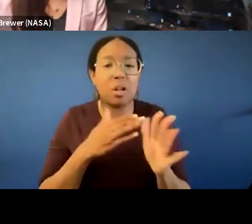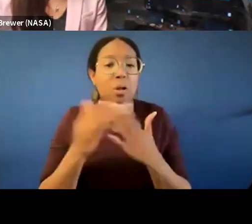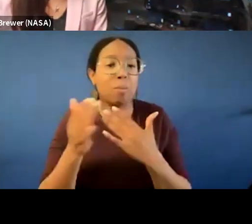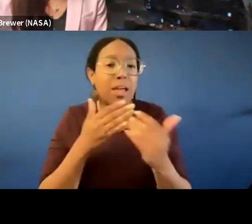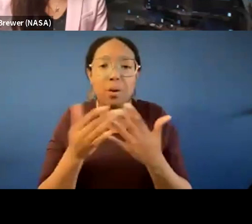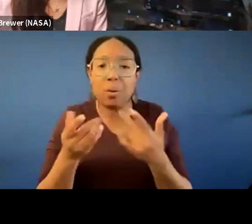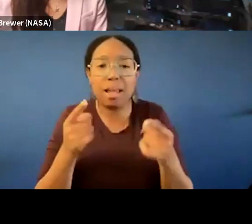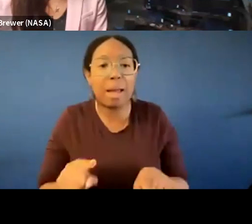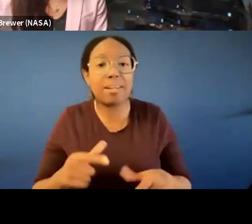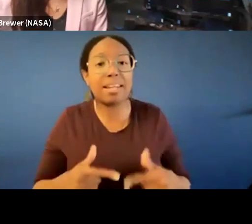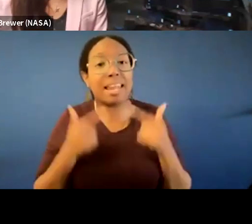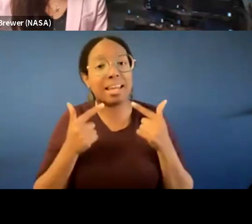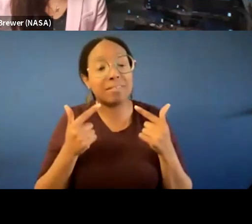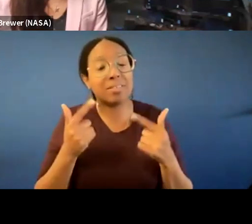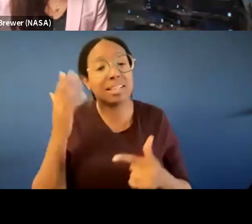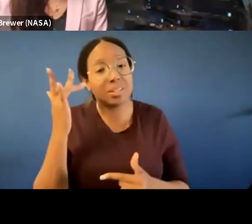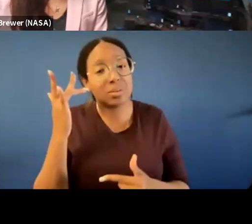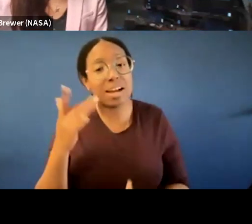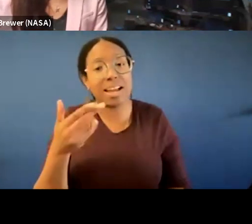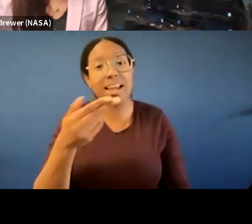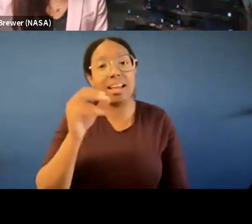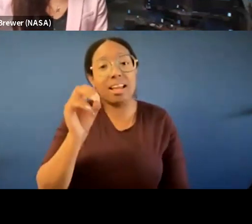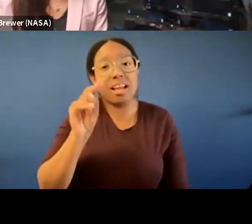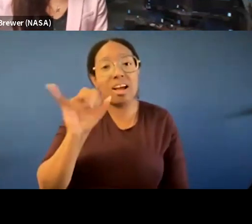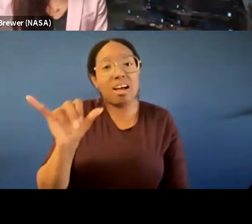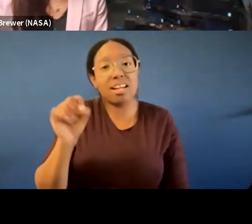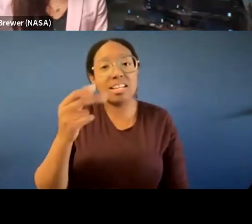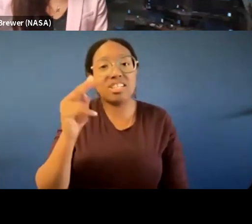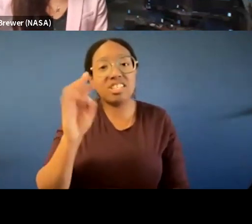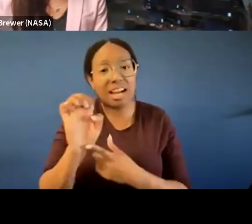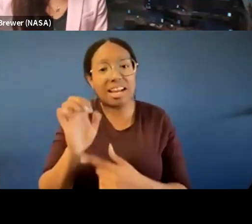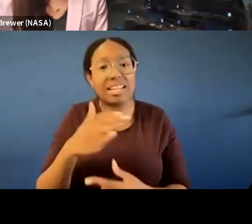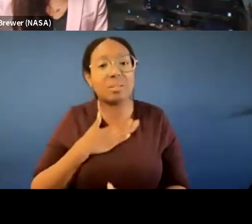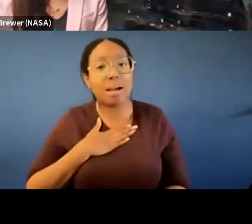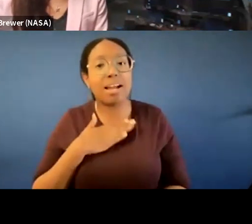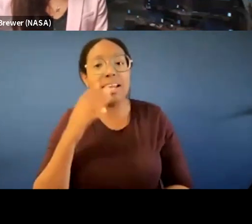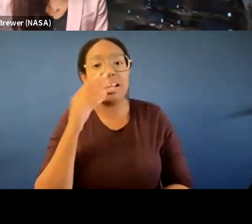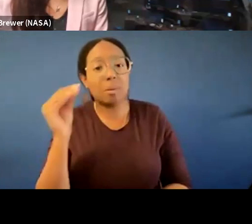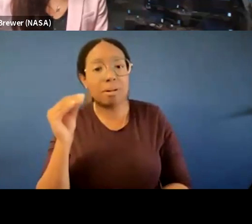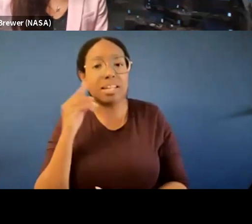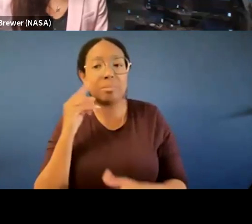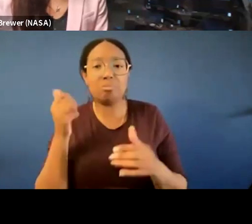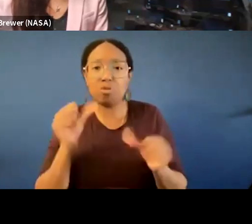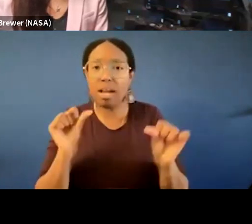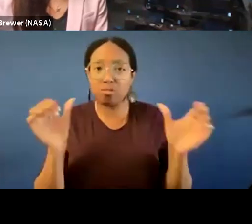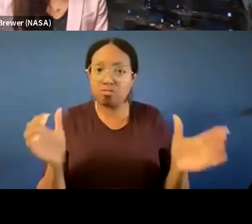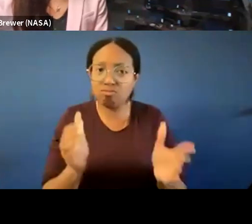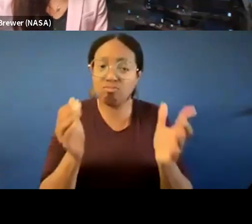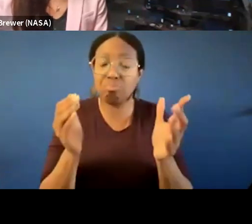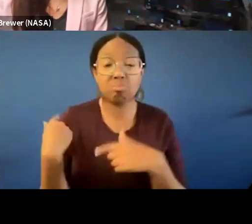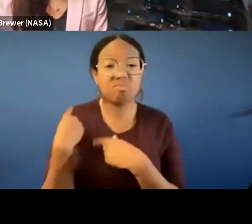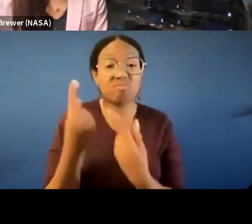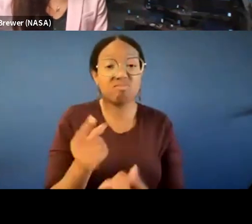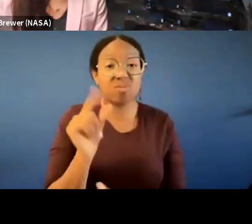that's Honeyshine must be my moment of pushing through, because, you know, we've been doing that over 20 years now. And